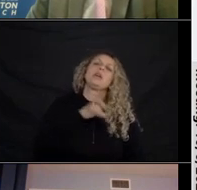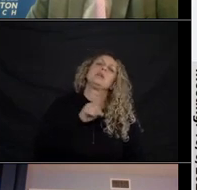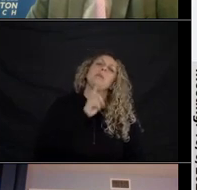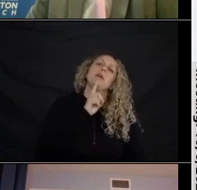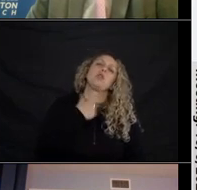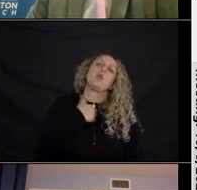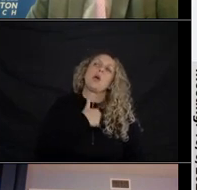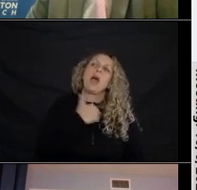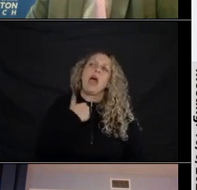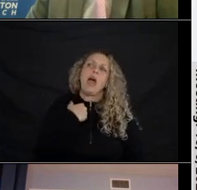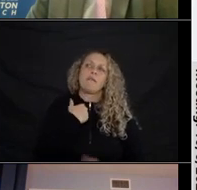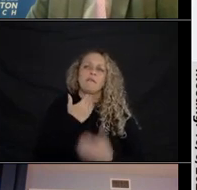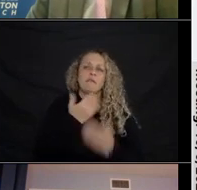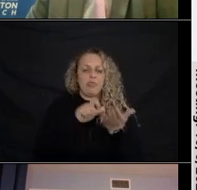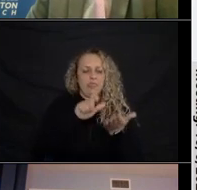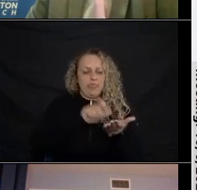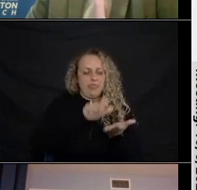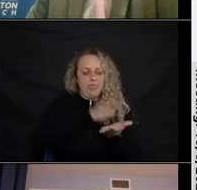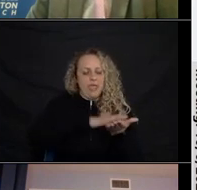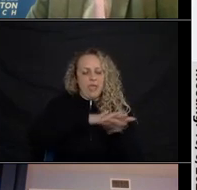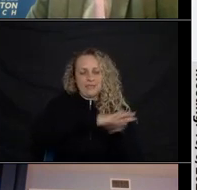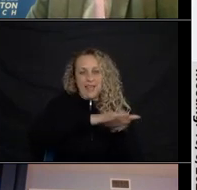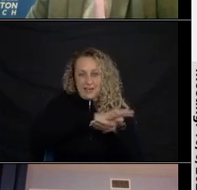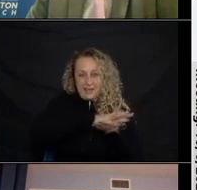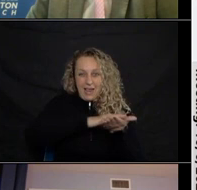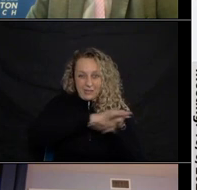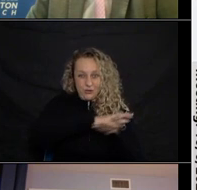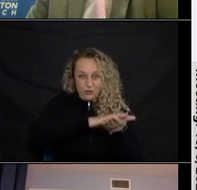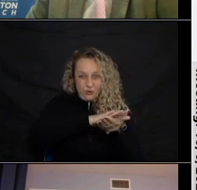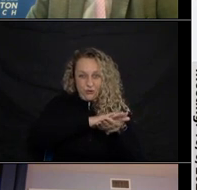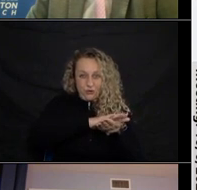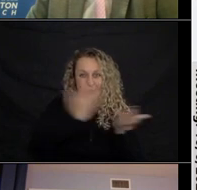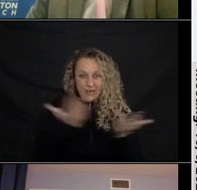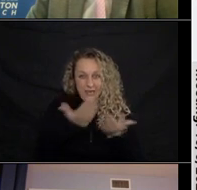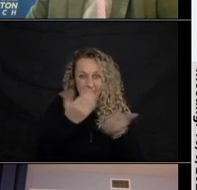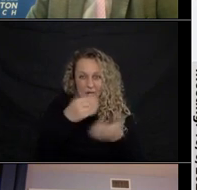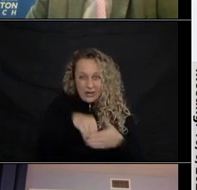sure to have the hand sanitizer here in this